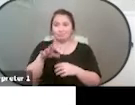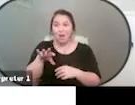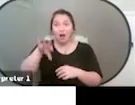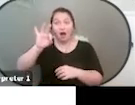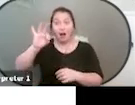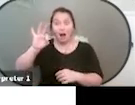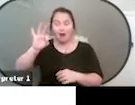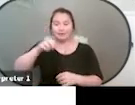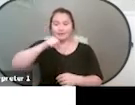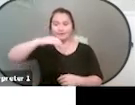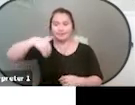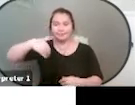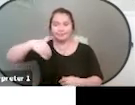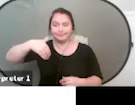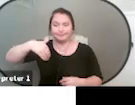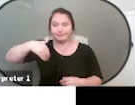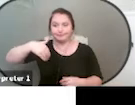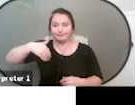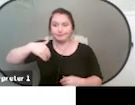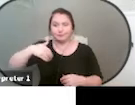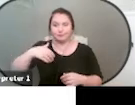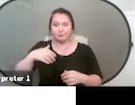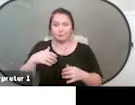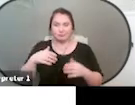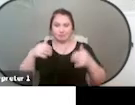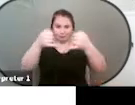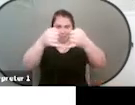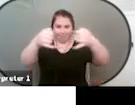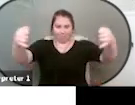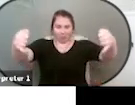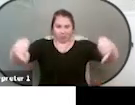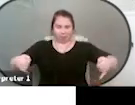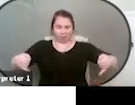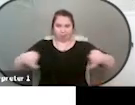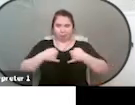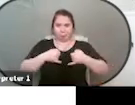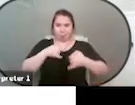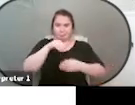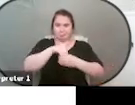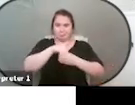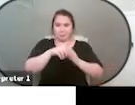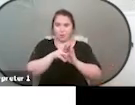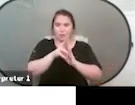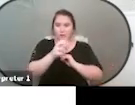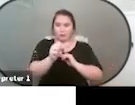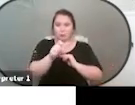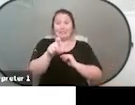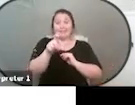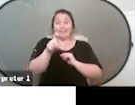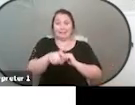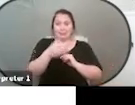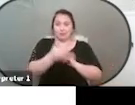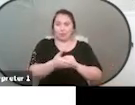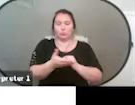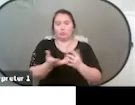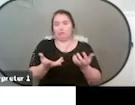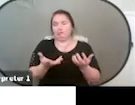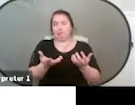the boundaries of where Waco High School would be needed to be located. So